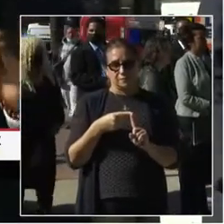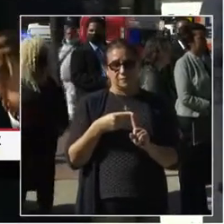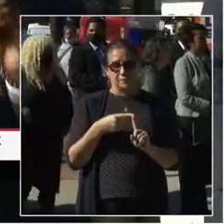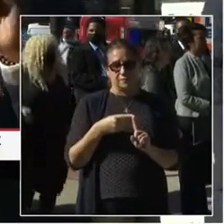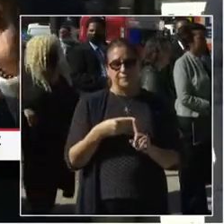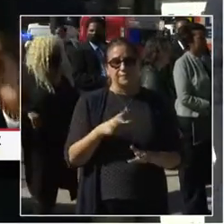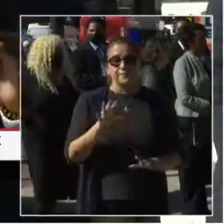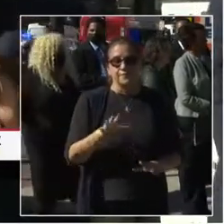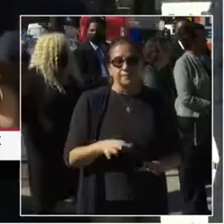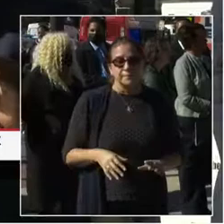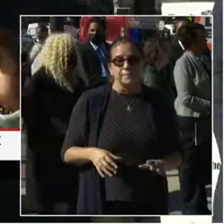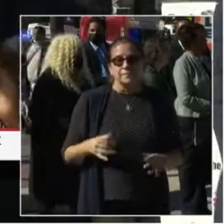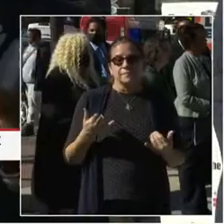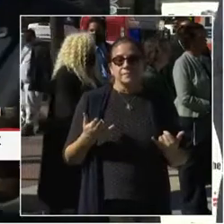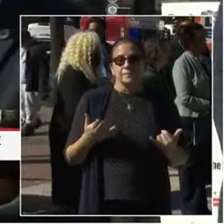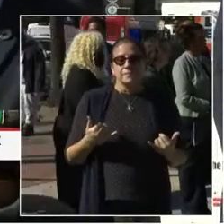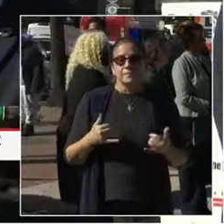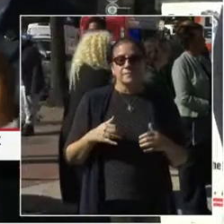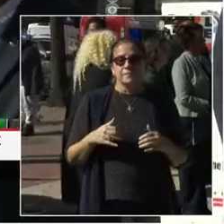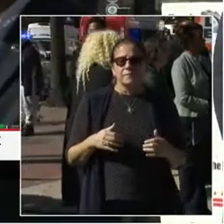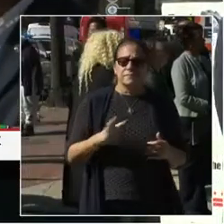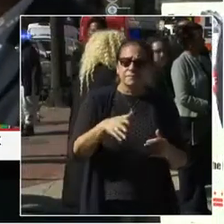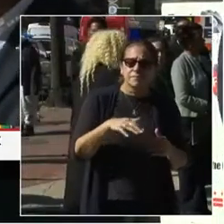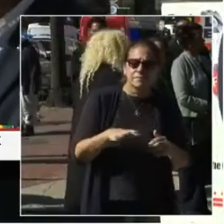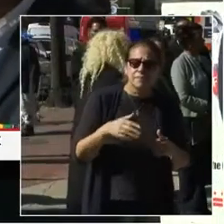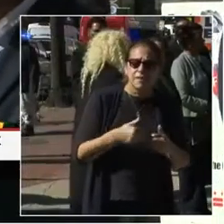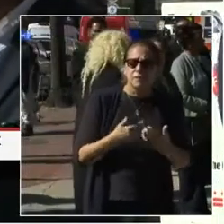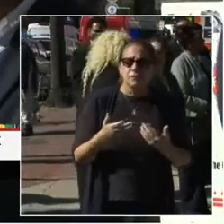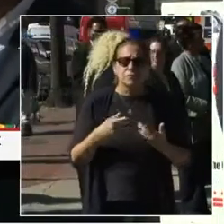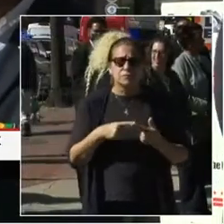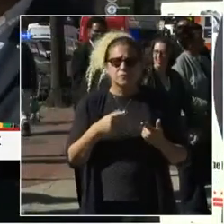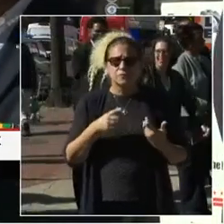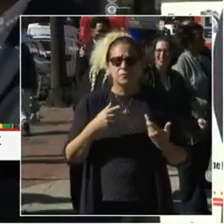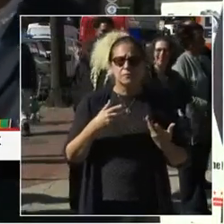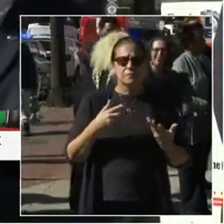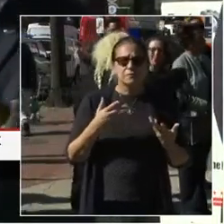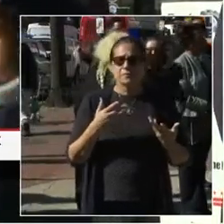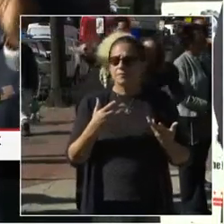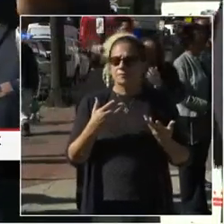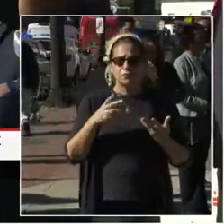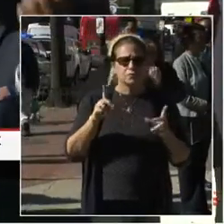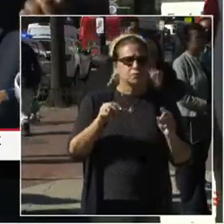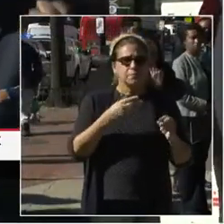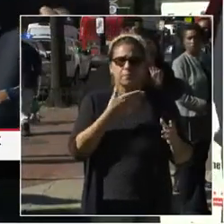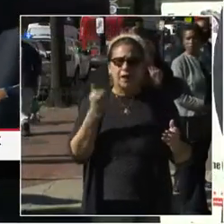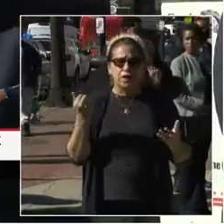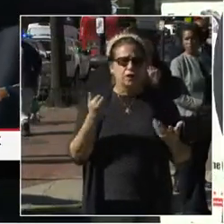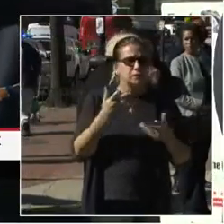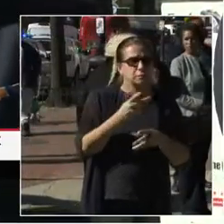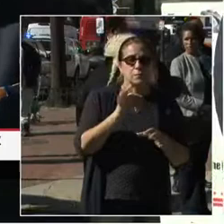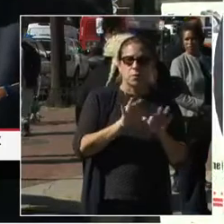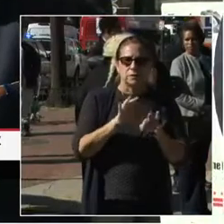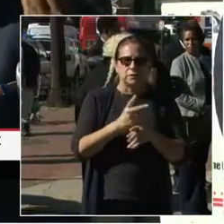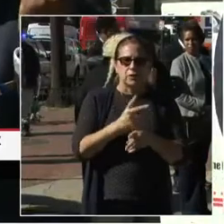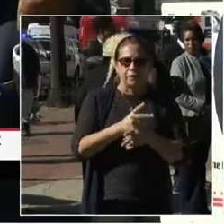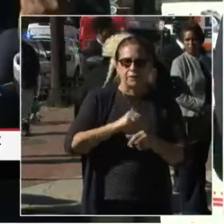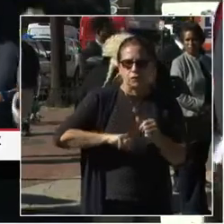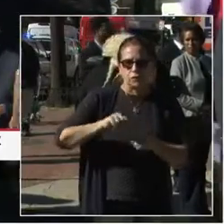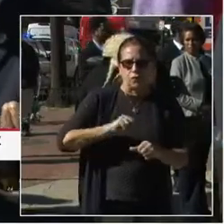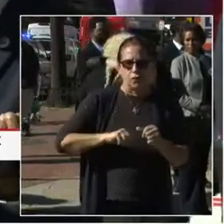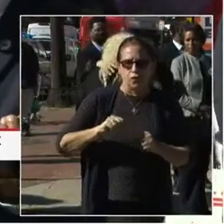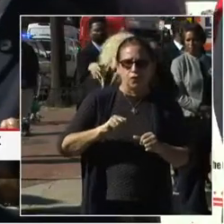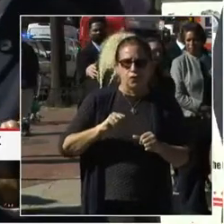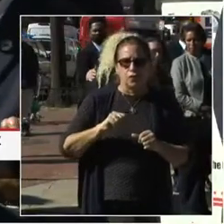we literally take care of one another? And when we do that, we would keep our businesses, which is the fabric of our community. When you want